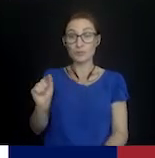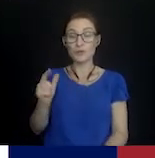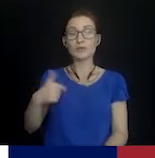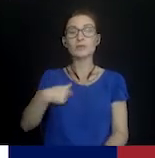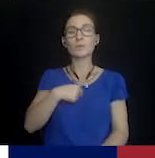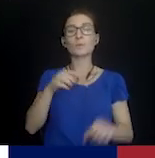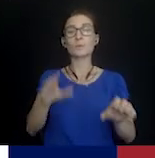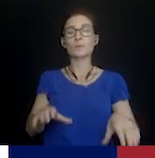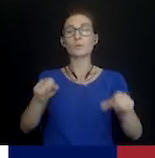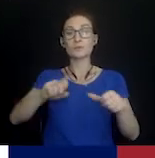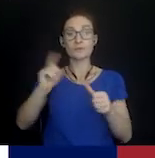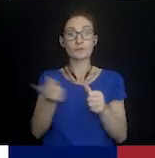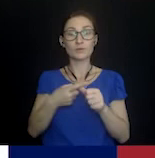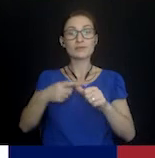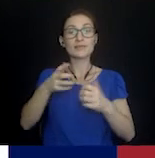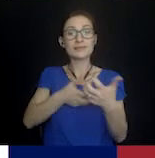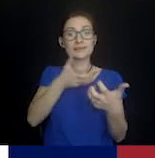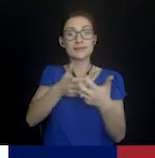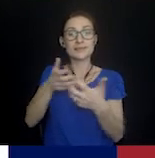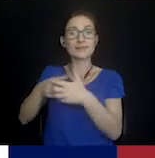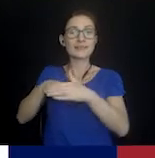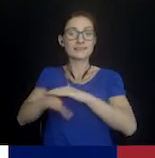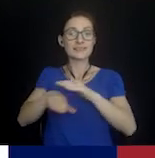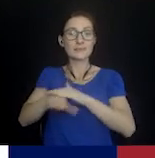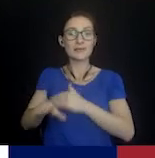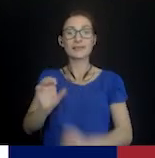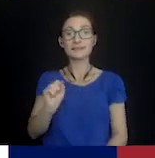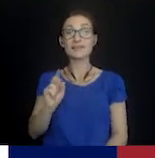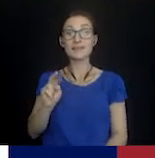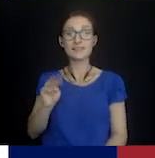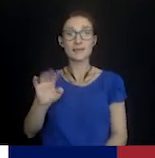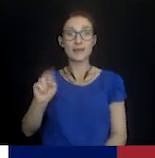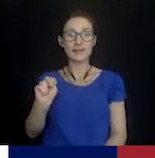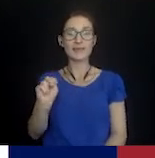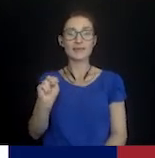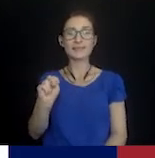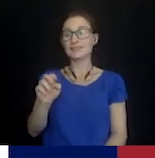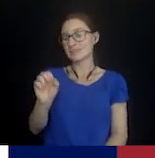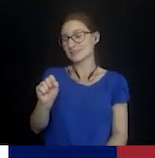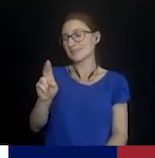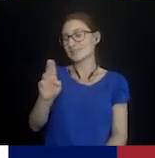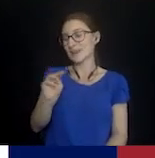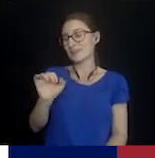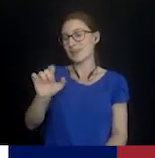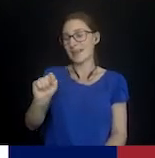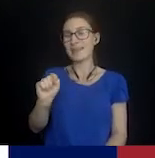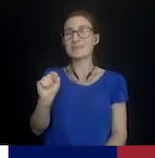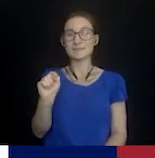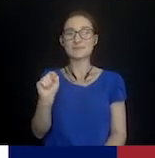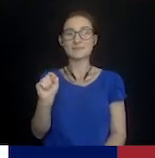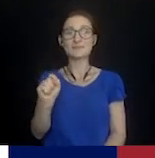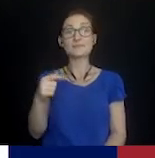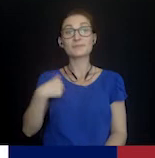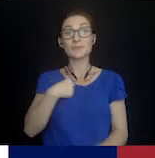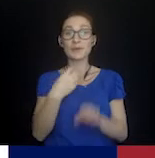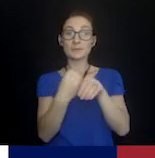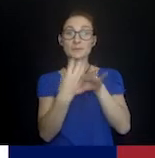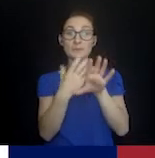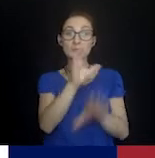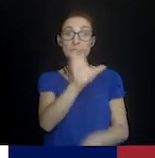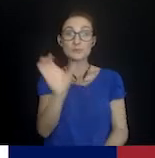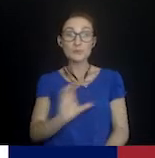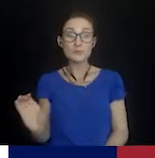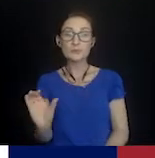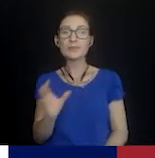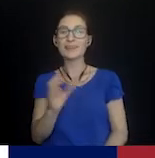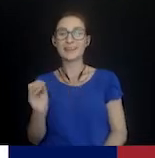ever Elections Accessibility Summit, which was online. We had Zoom and we had it streaming via Facebook